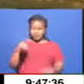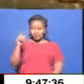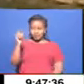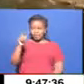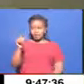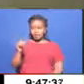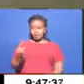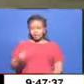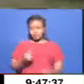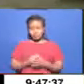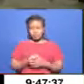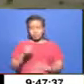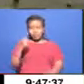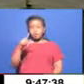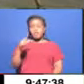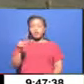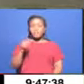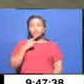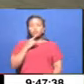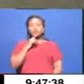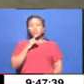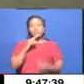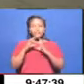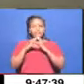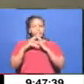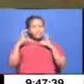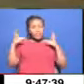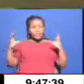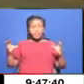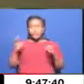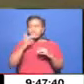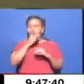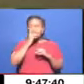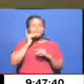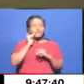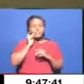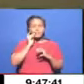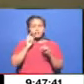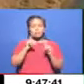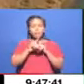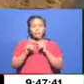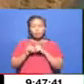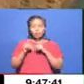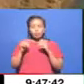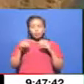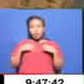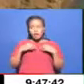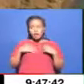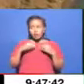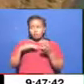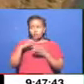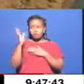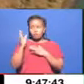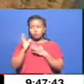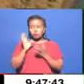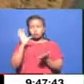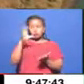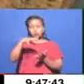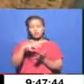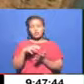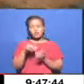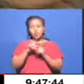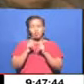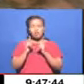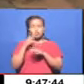Lake Turkana, the world's largest permanent desert lake and home to the world's largest population of Nile crocodiles, hippos and more than 20